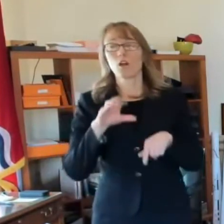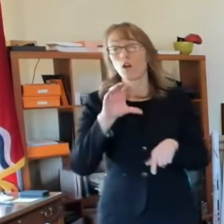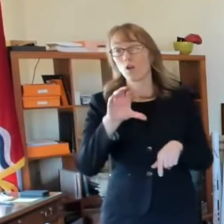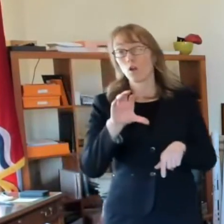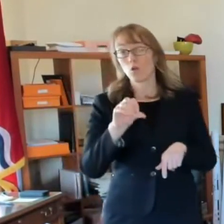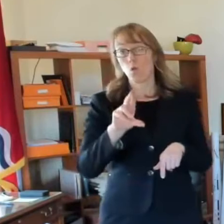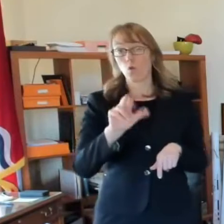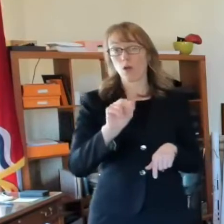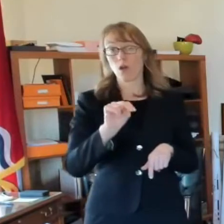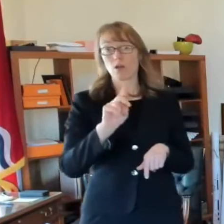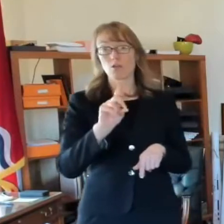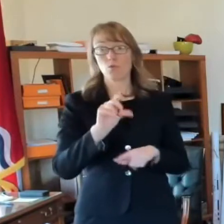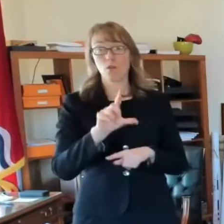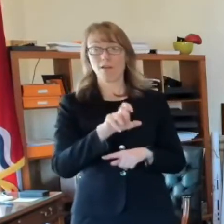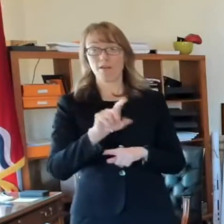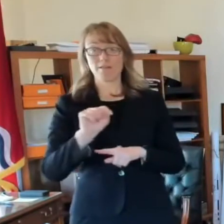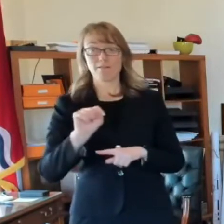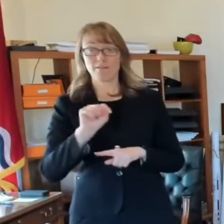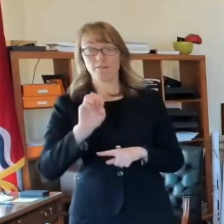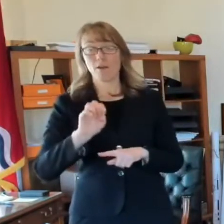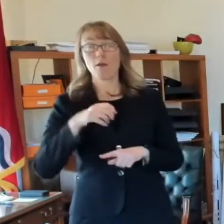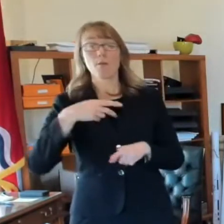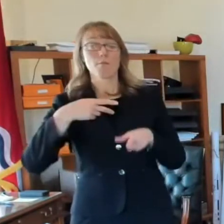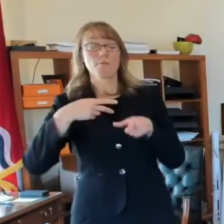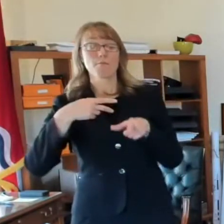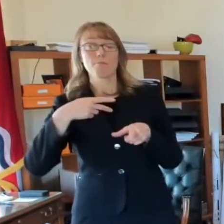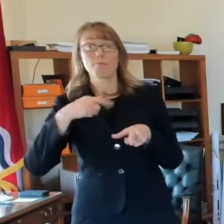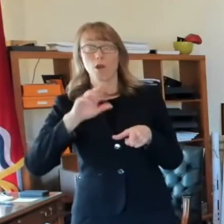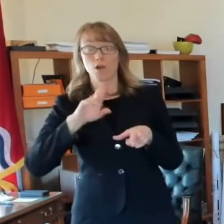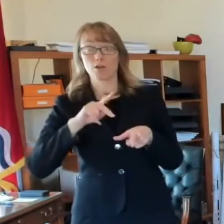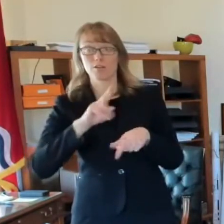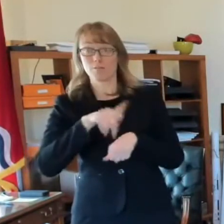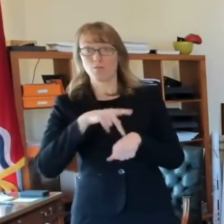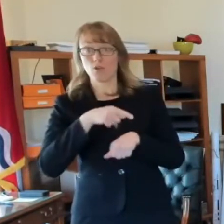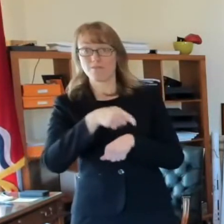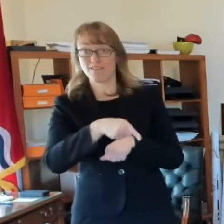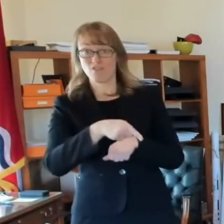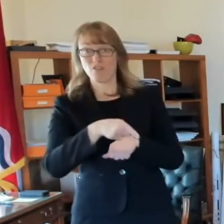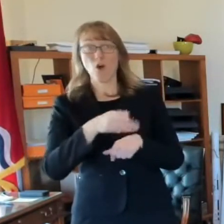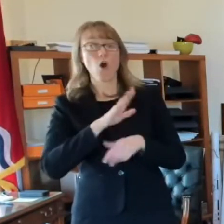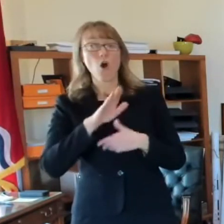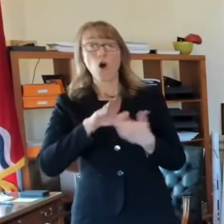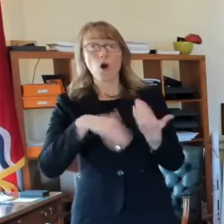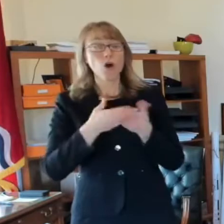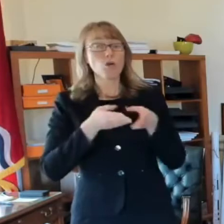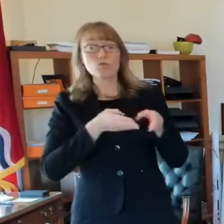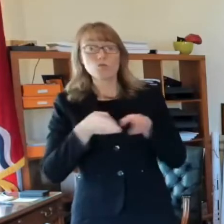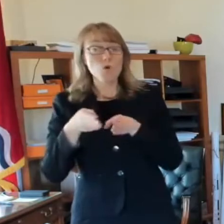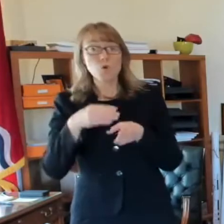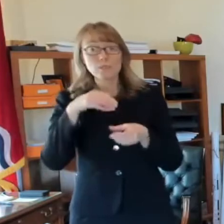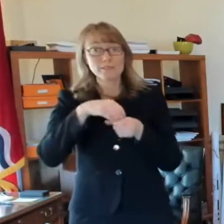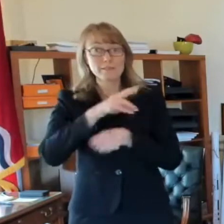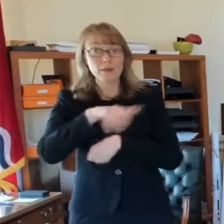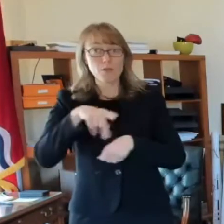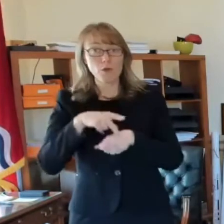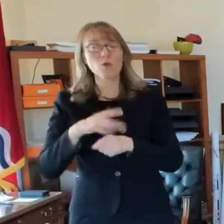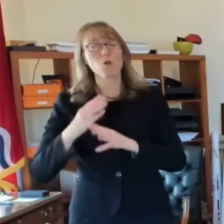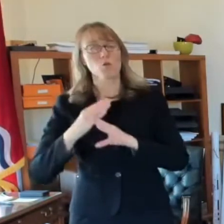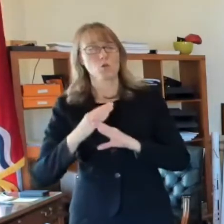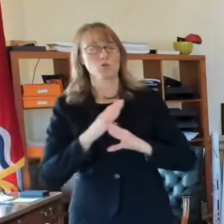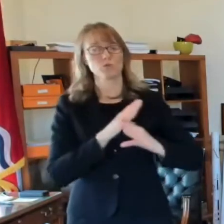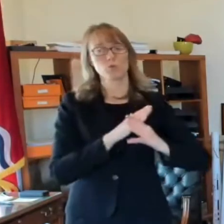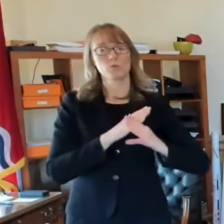city considered reopening all the roads again at Carondelet Park, and what is the leaf pickup schedule? So 2